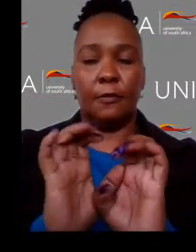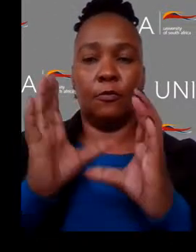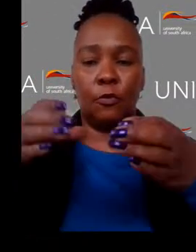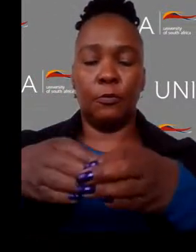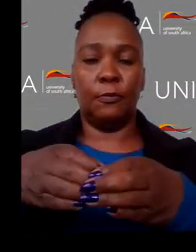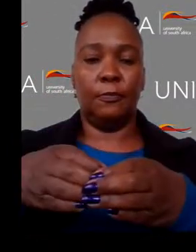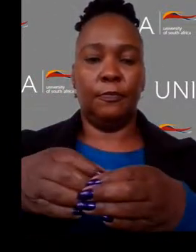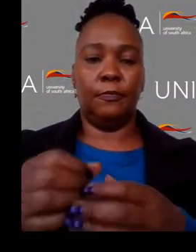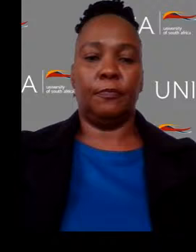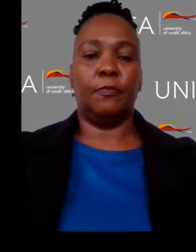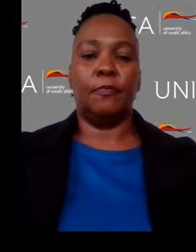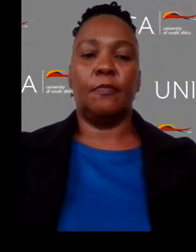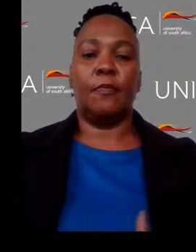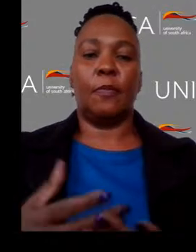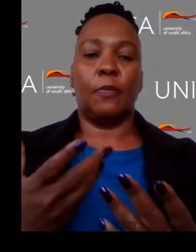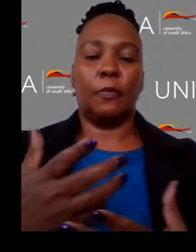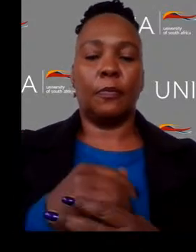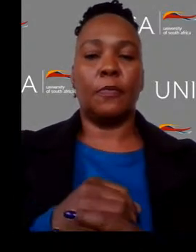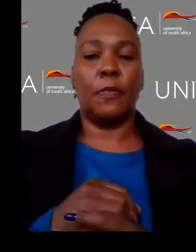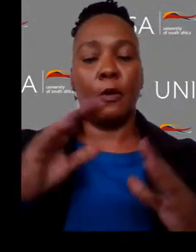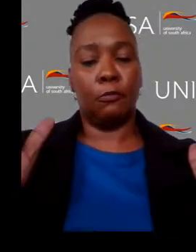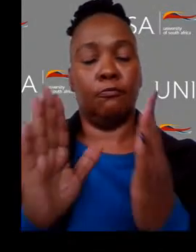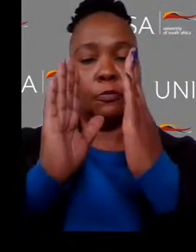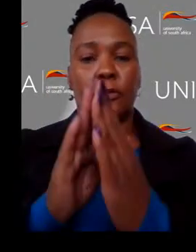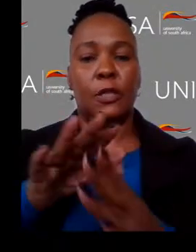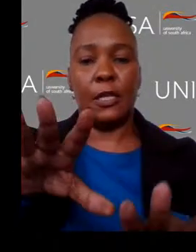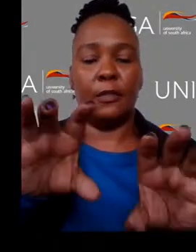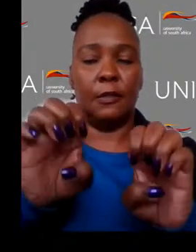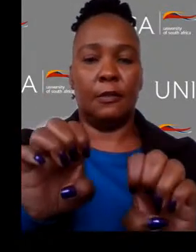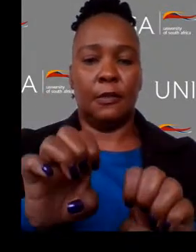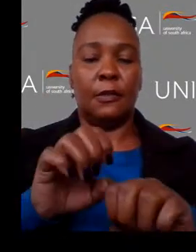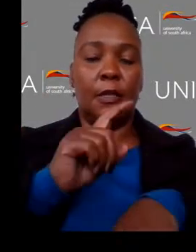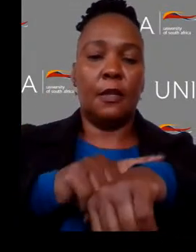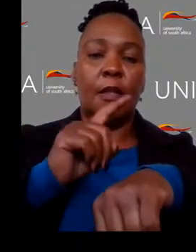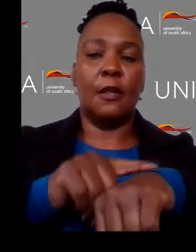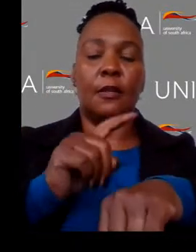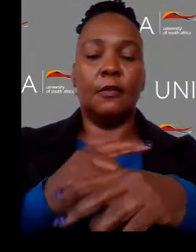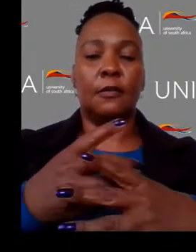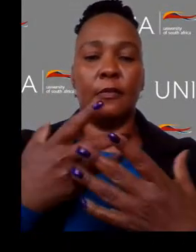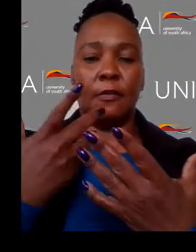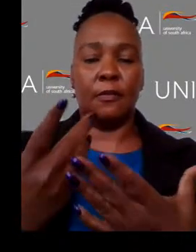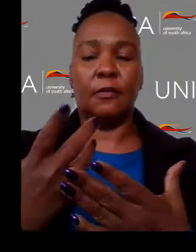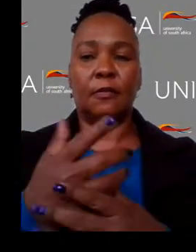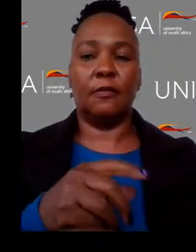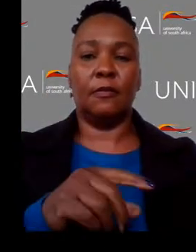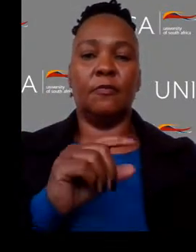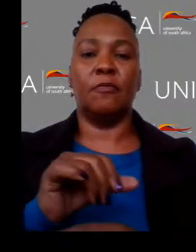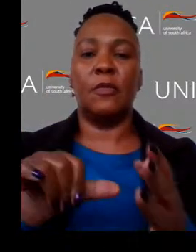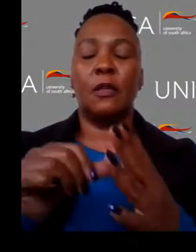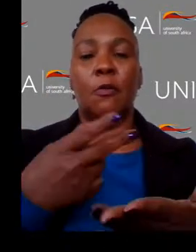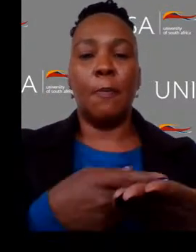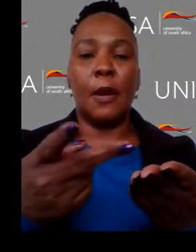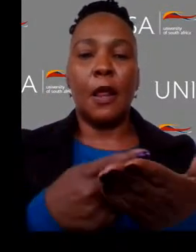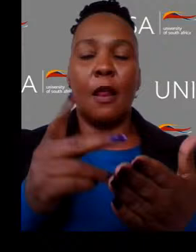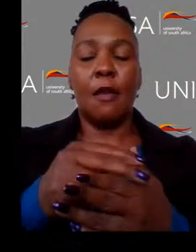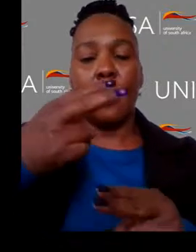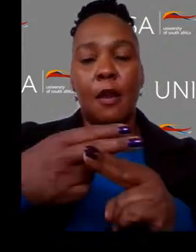are approaching the examination season, which is a difficult period as you prepare for your final